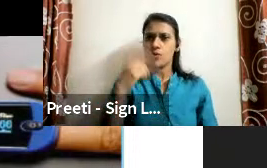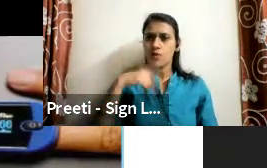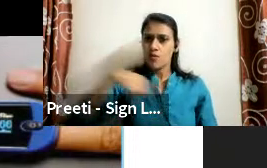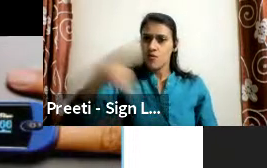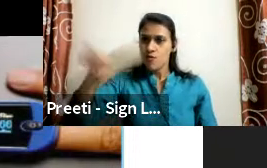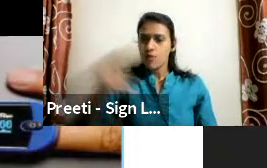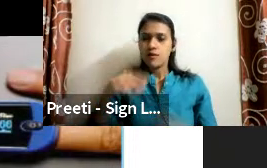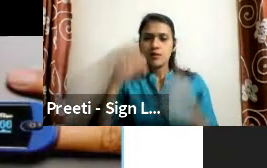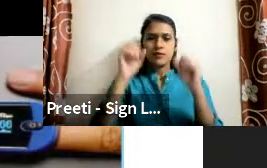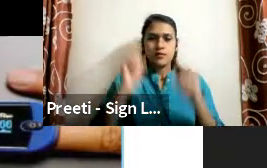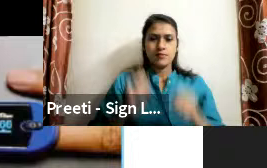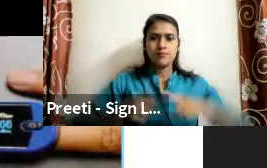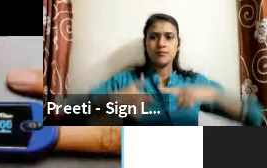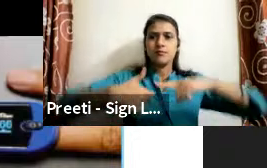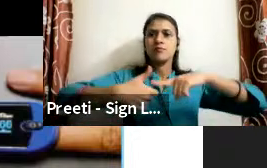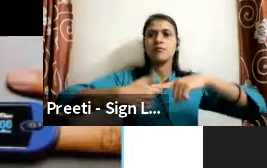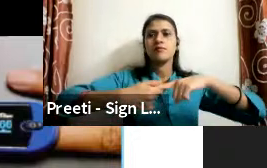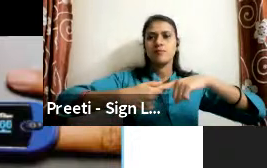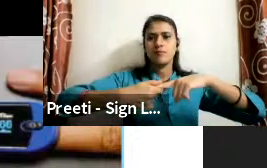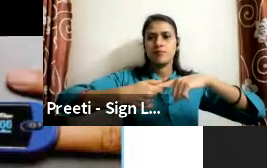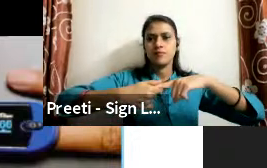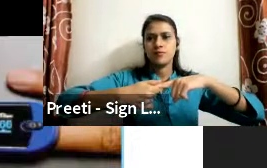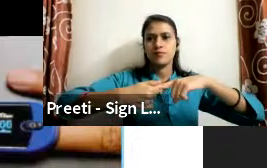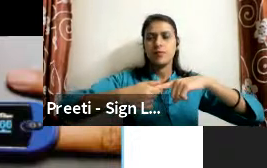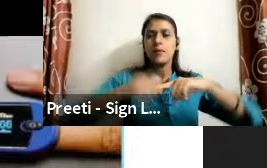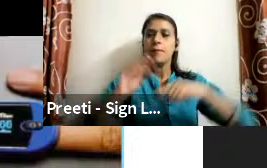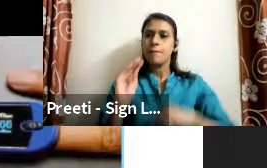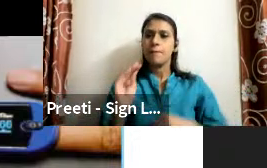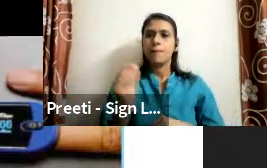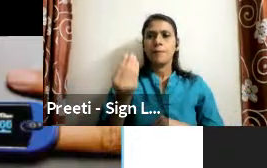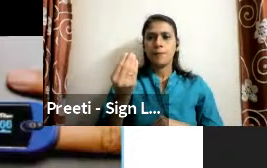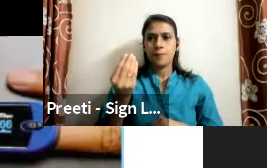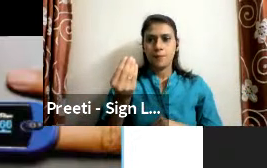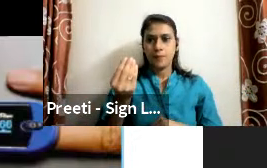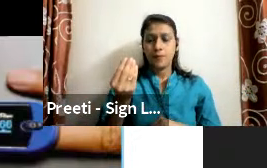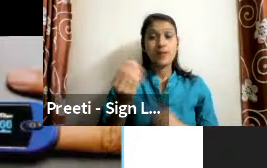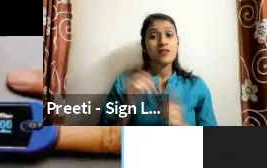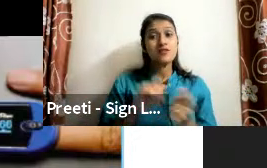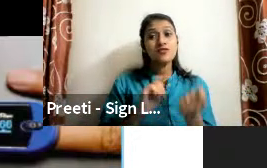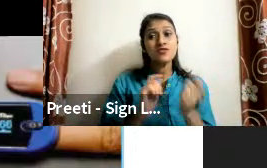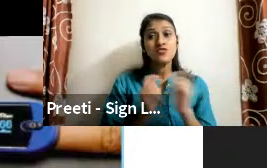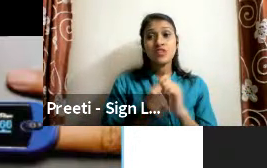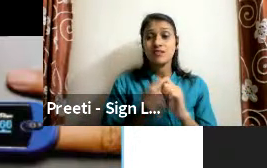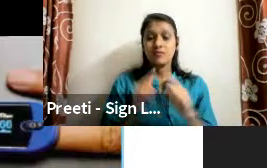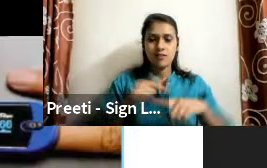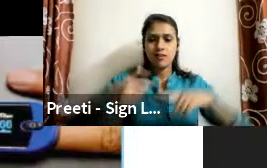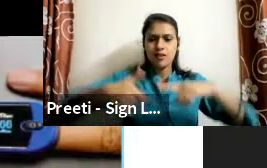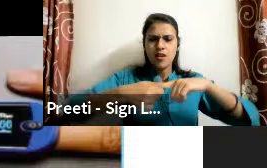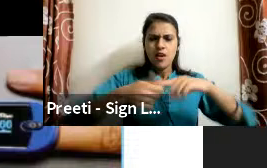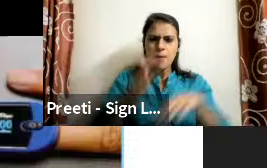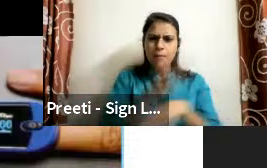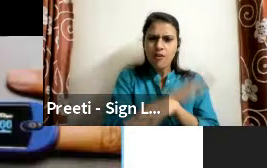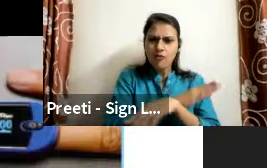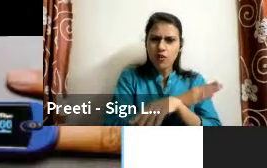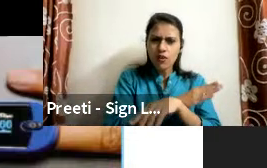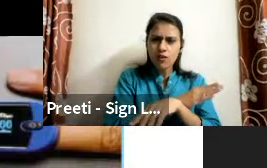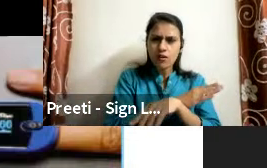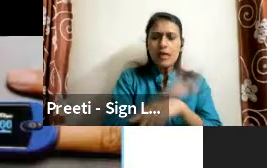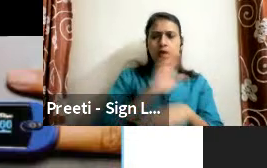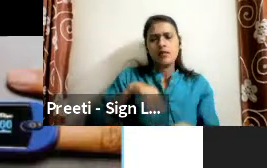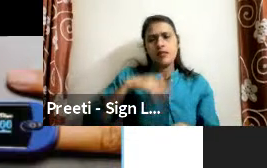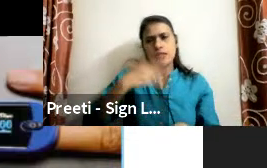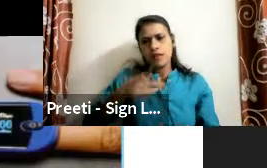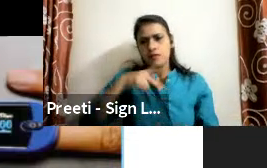take your pulse reading, your pulse oximeter, there may be a change of reading, but how much is the change will